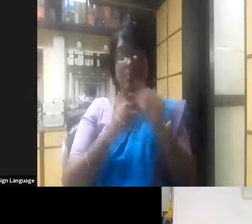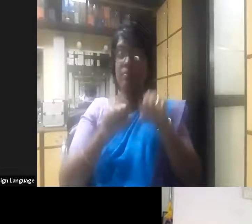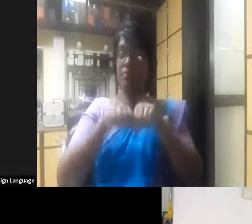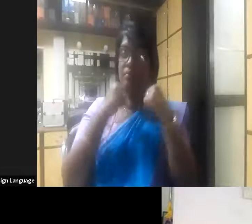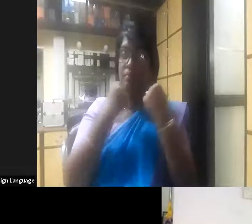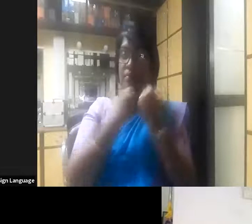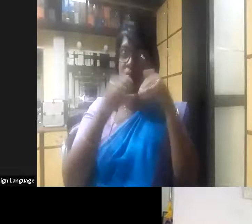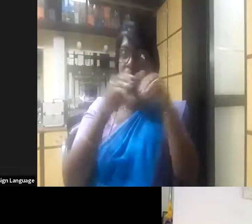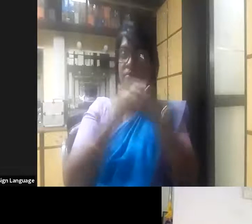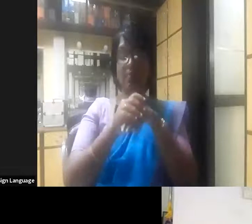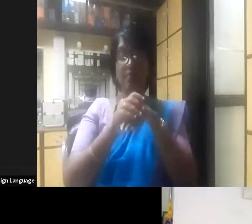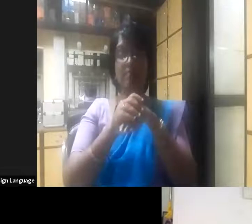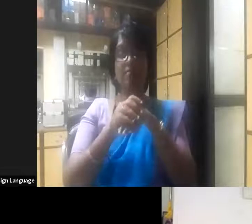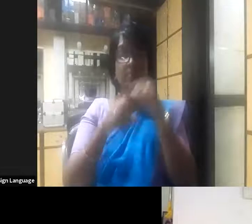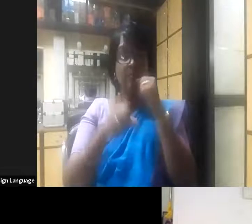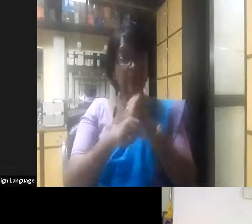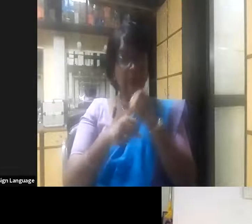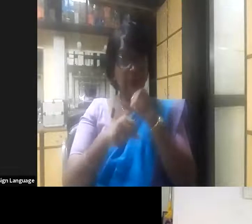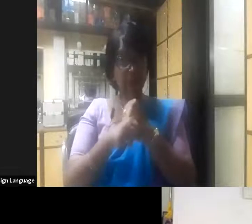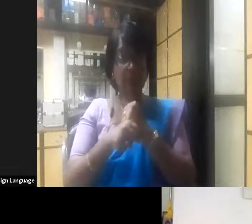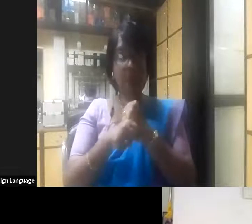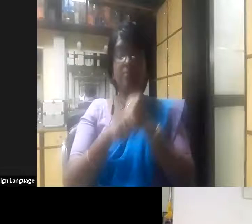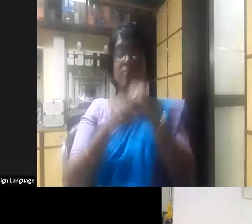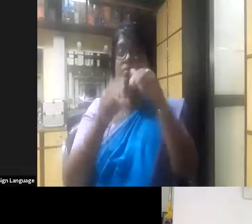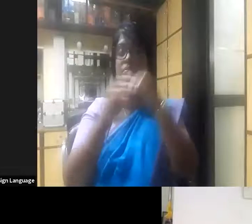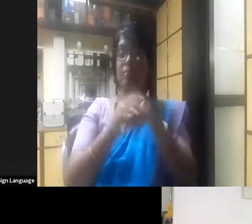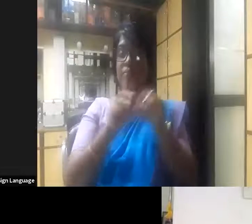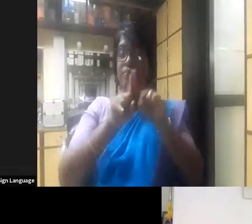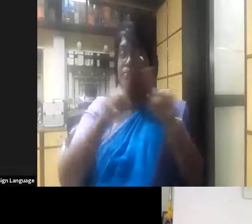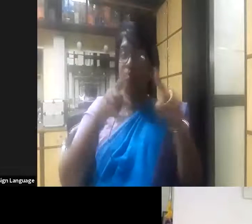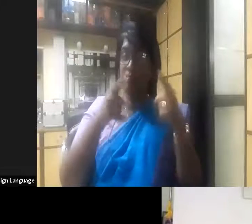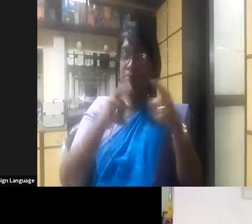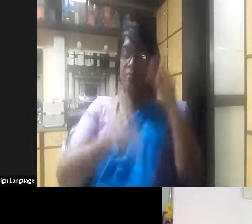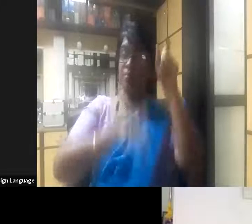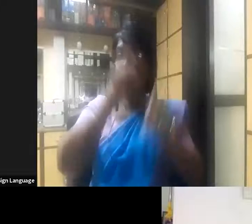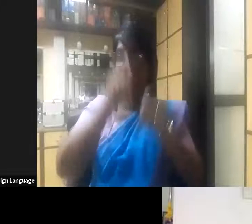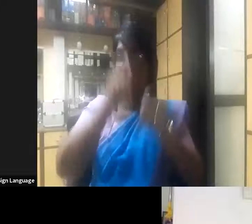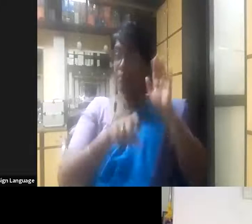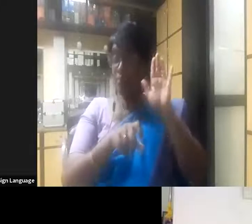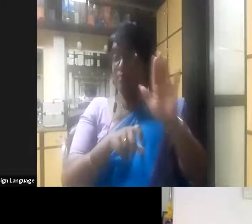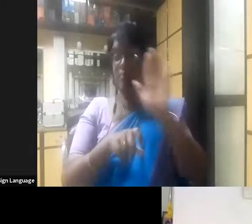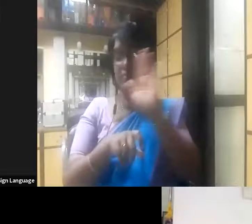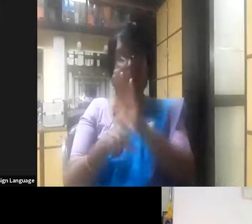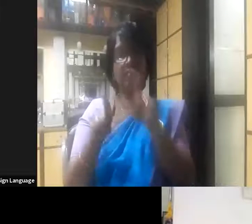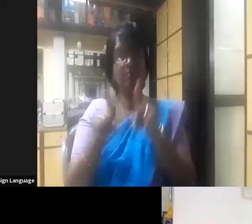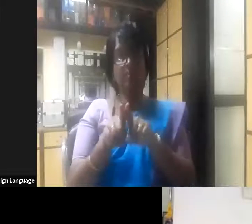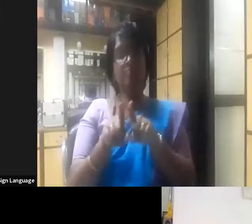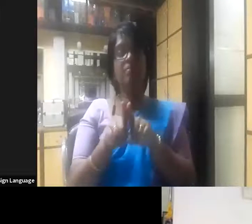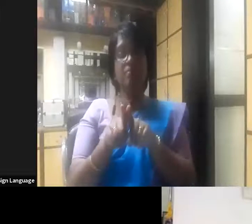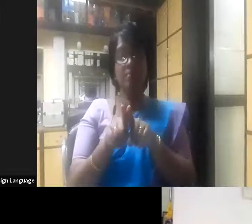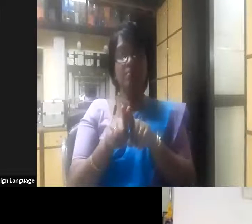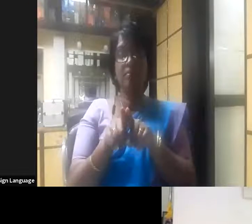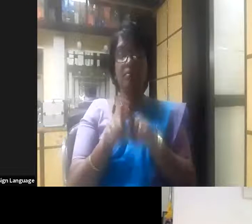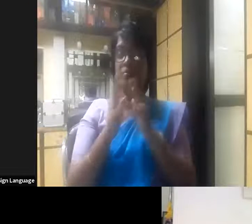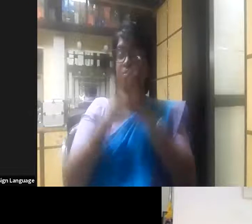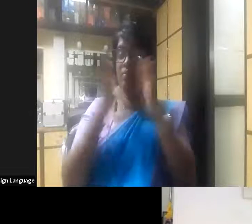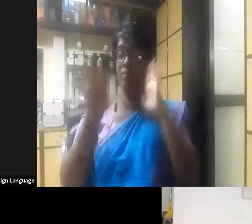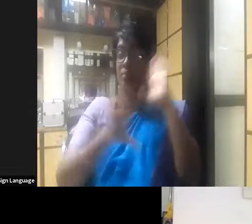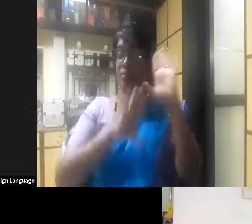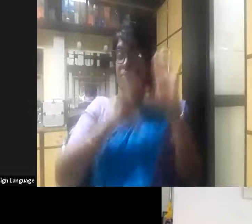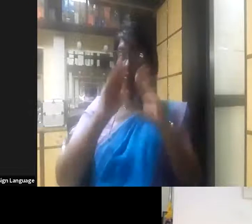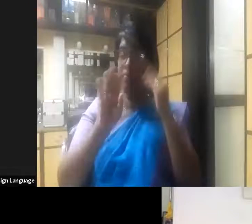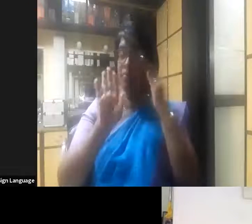stakeholders to divulge more information about their supply chains. And the reputational cost